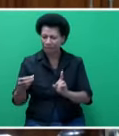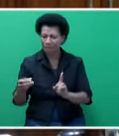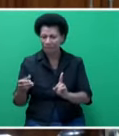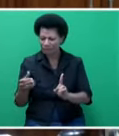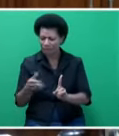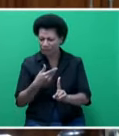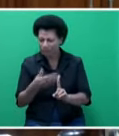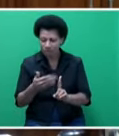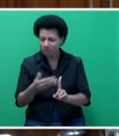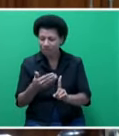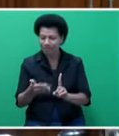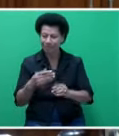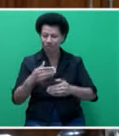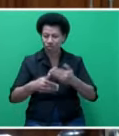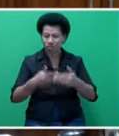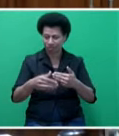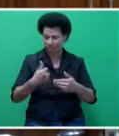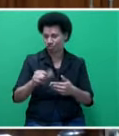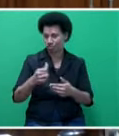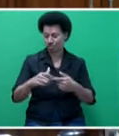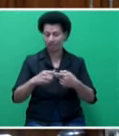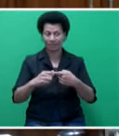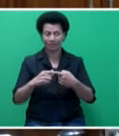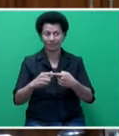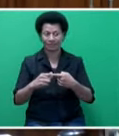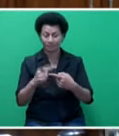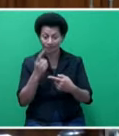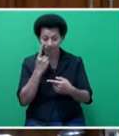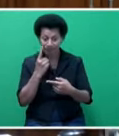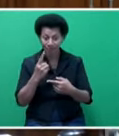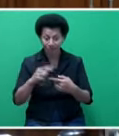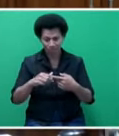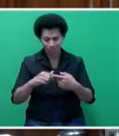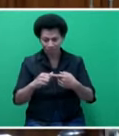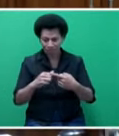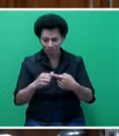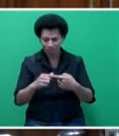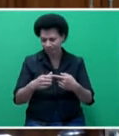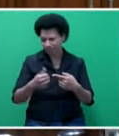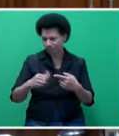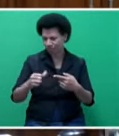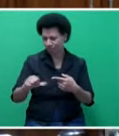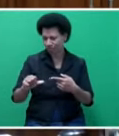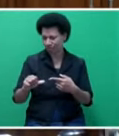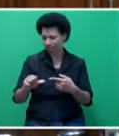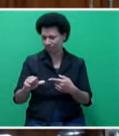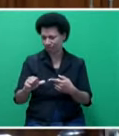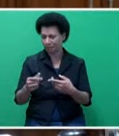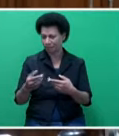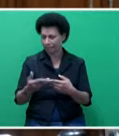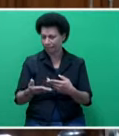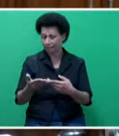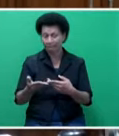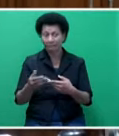working on that because there is, some usage of plastics in a particular area, in the same way with polystyrene. Because,